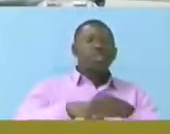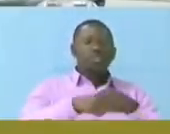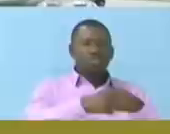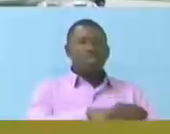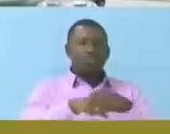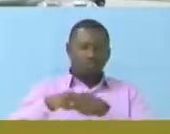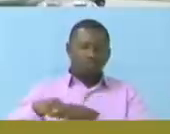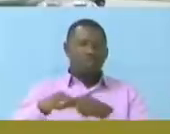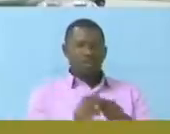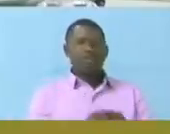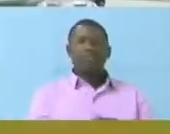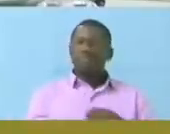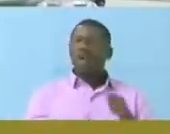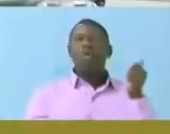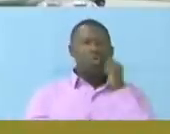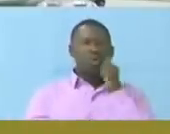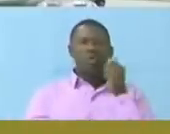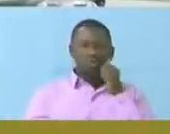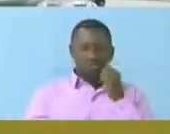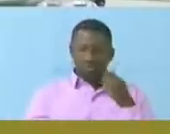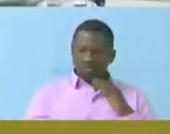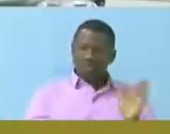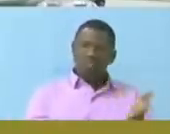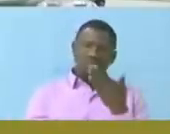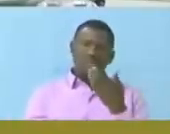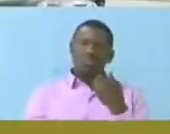always go to the training school to give them